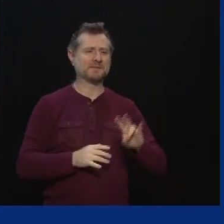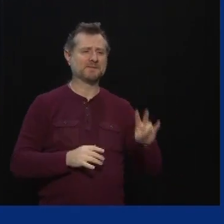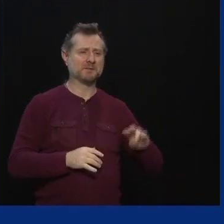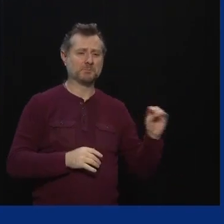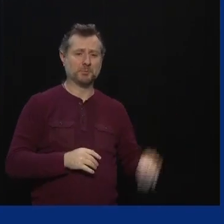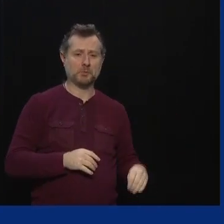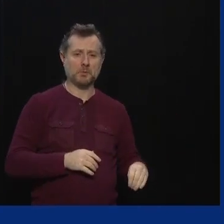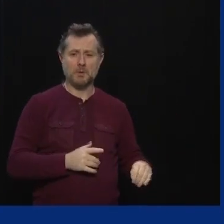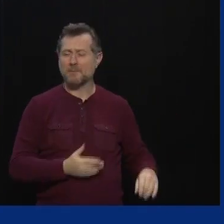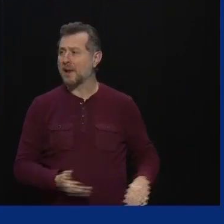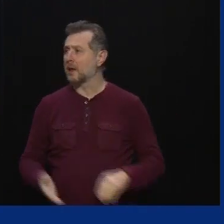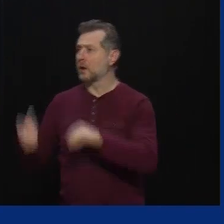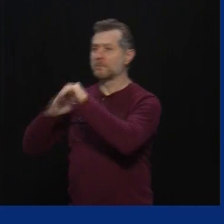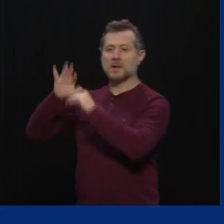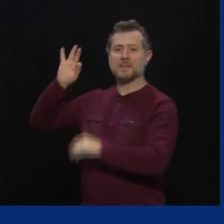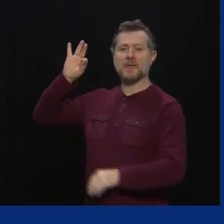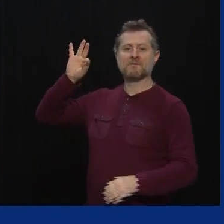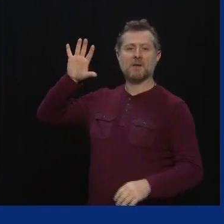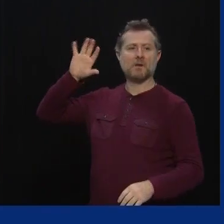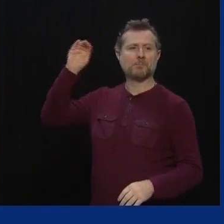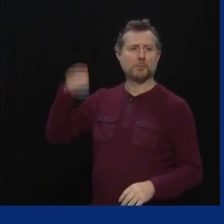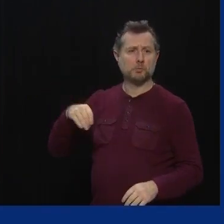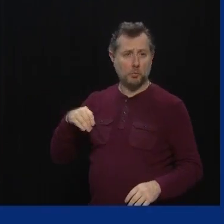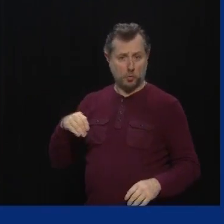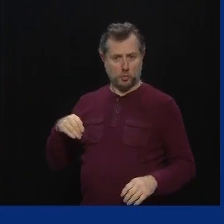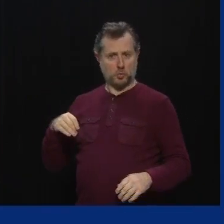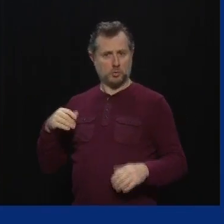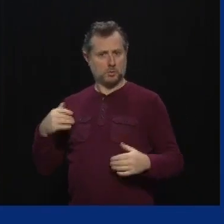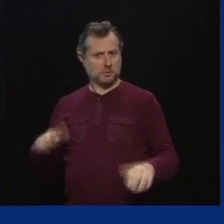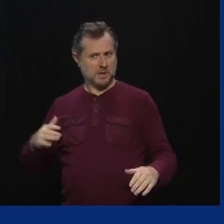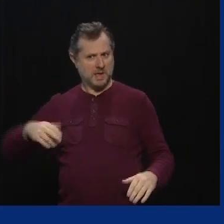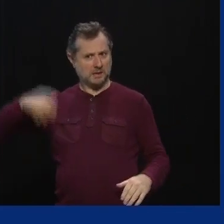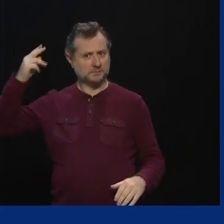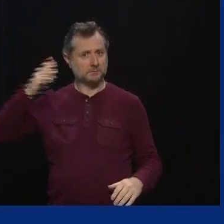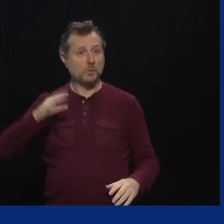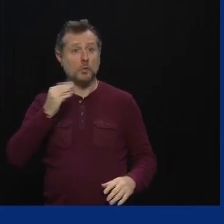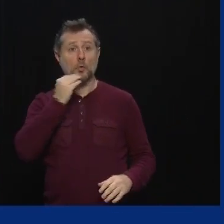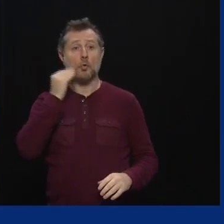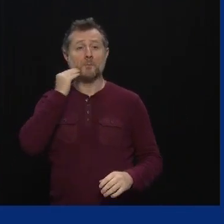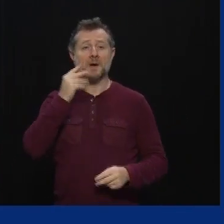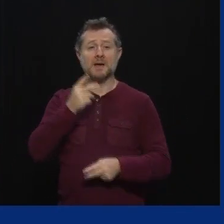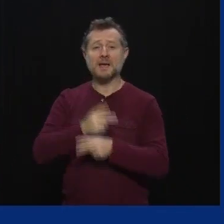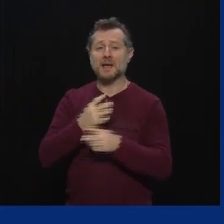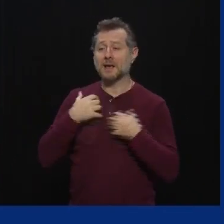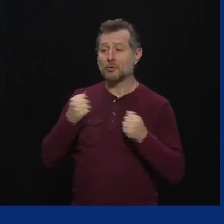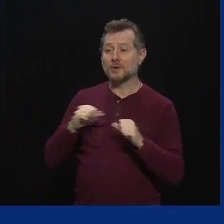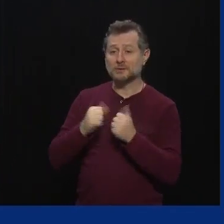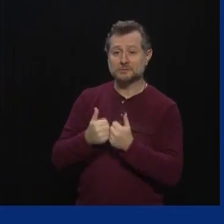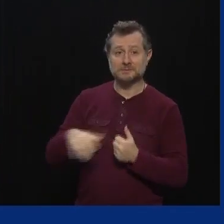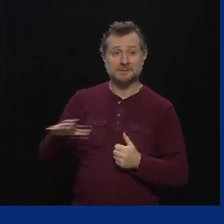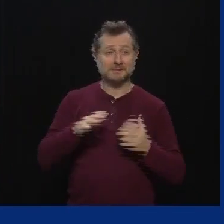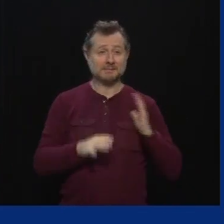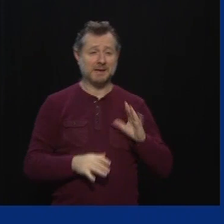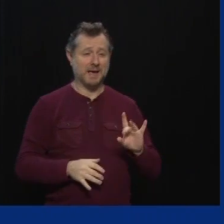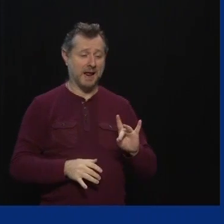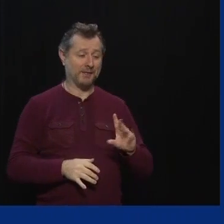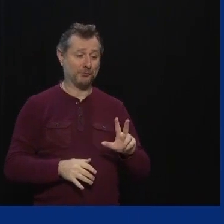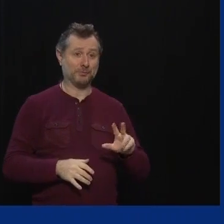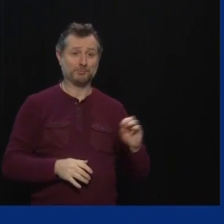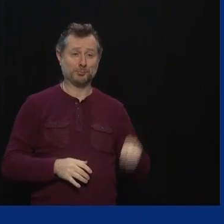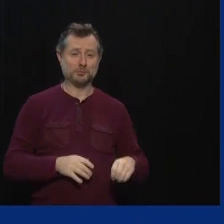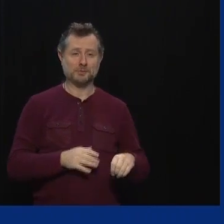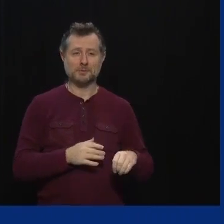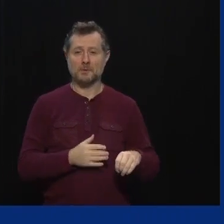That's pretty high. And also home health care, we went from 83% to 86 on the day of the mandate, but now the